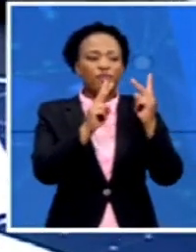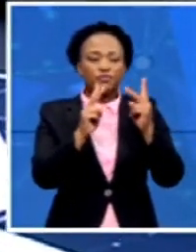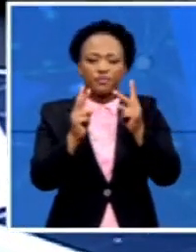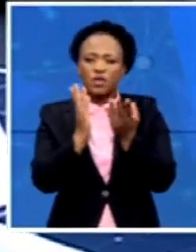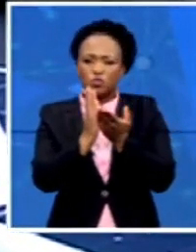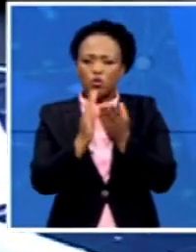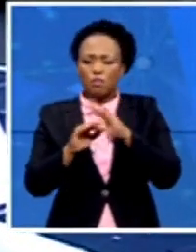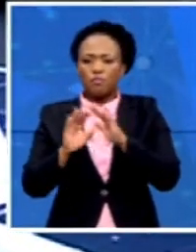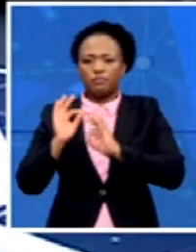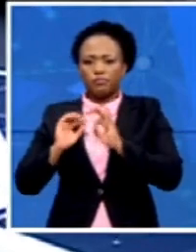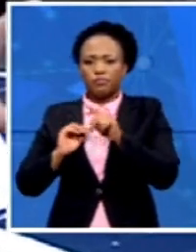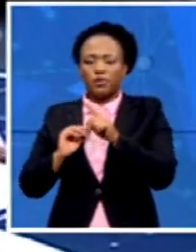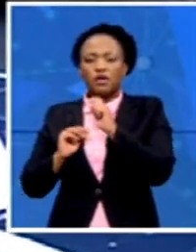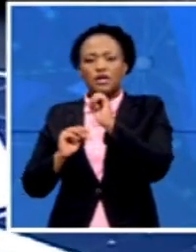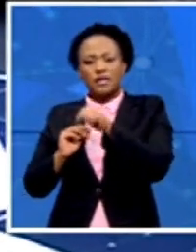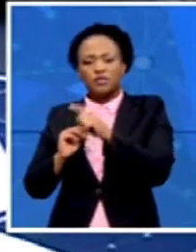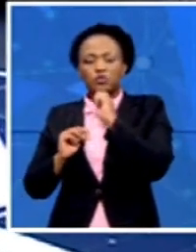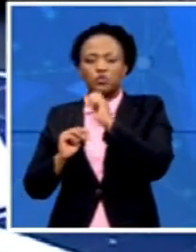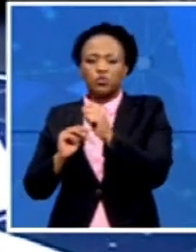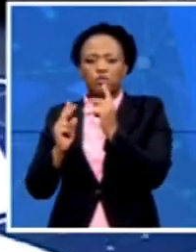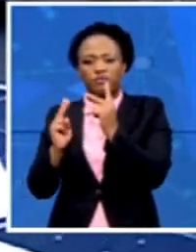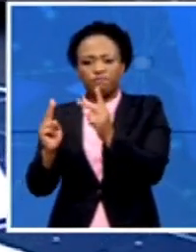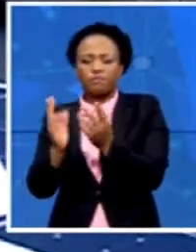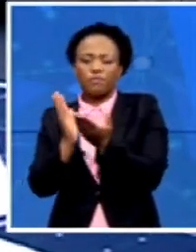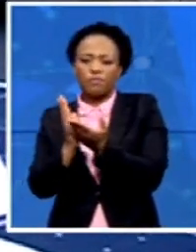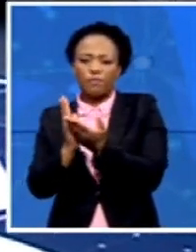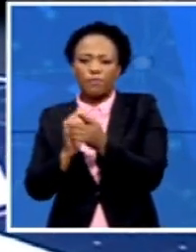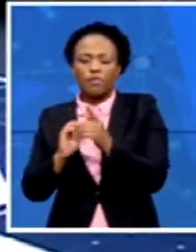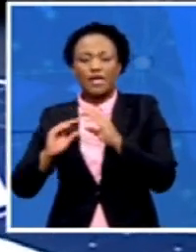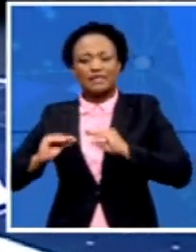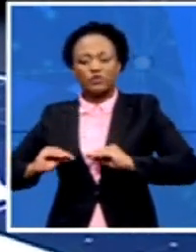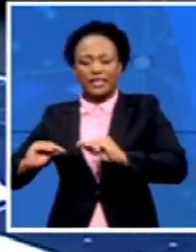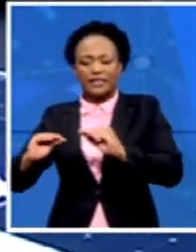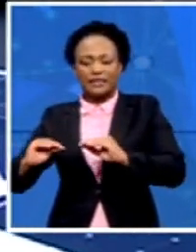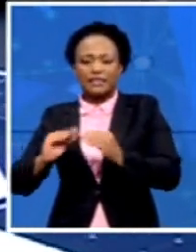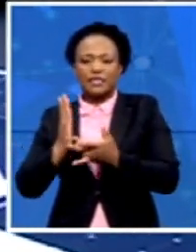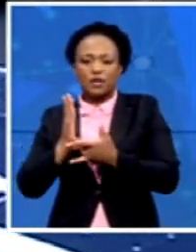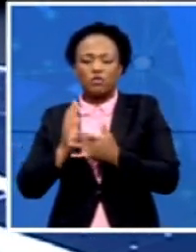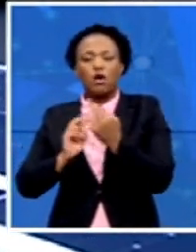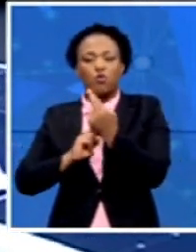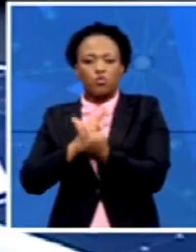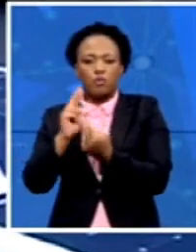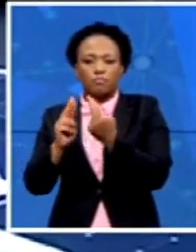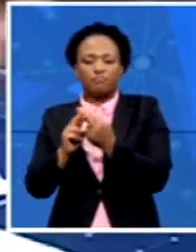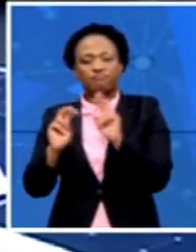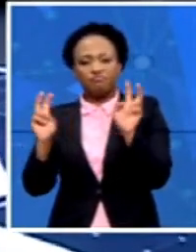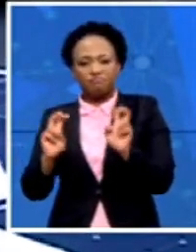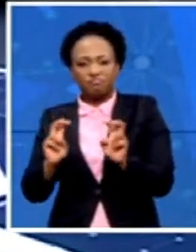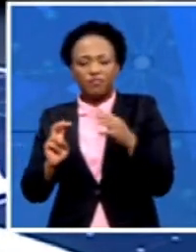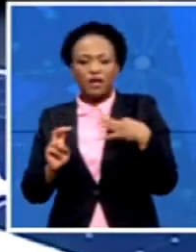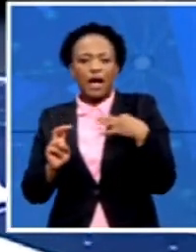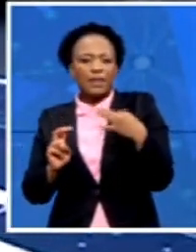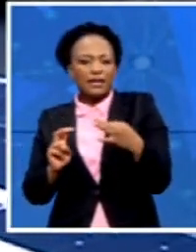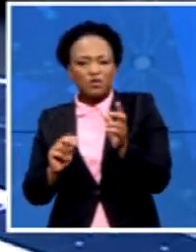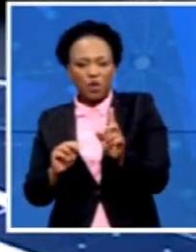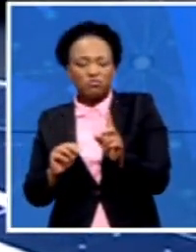to see a school there. We're going to go past the school, teach them about the technologies, renewable energies, what the applications are and what the possibilities are, and we might see a few